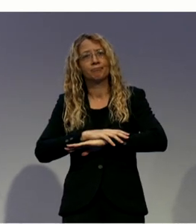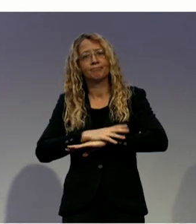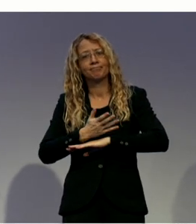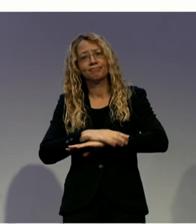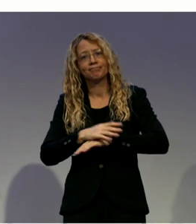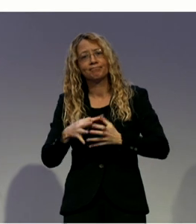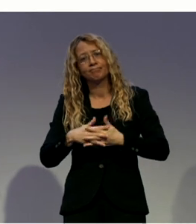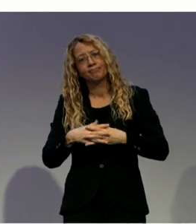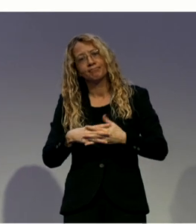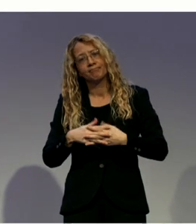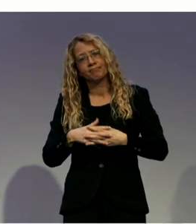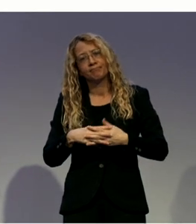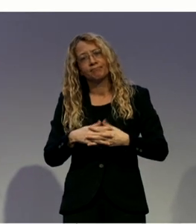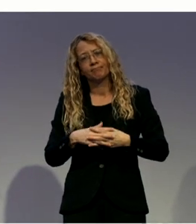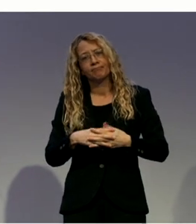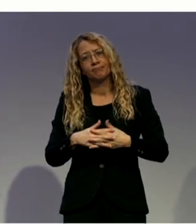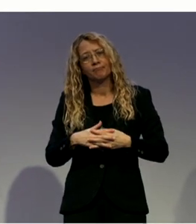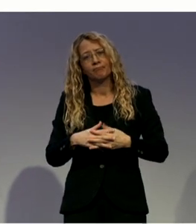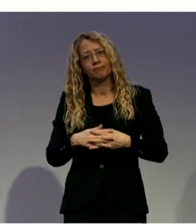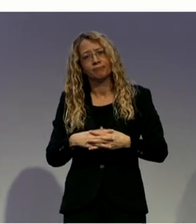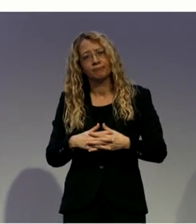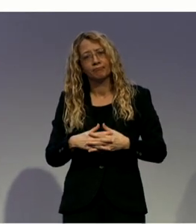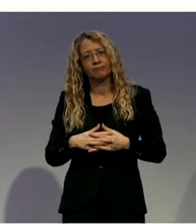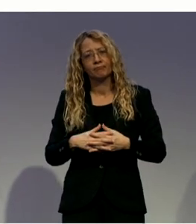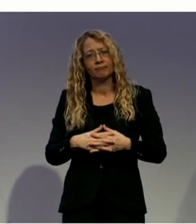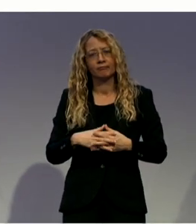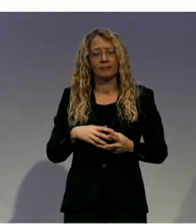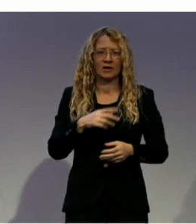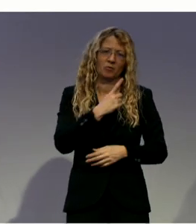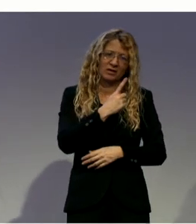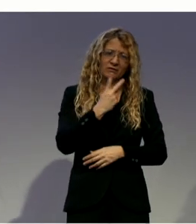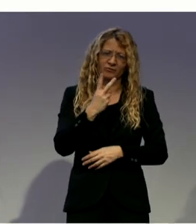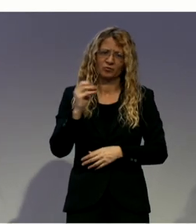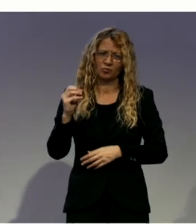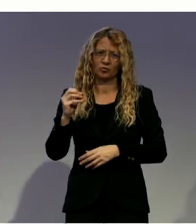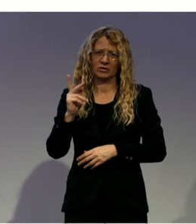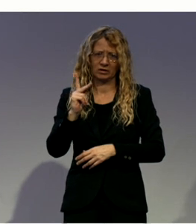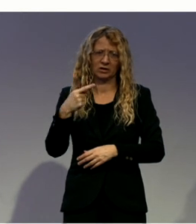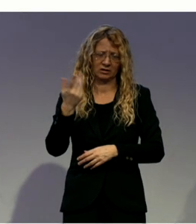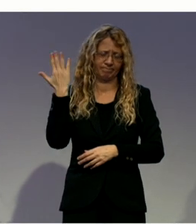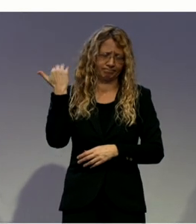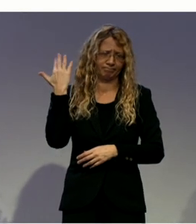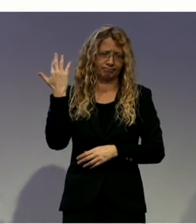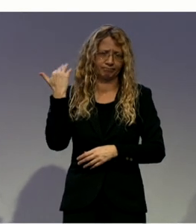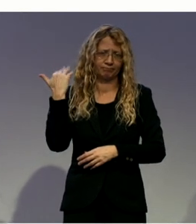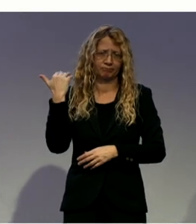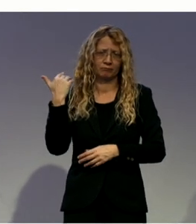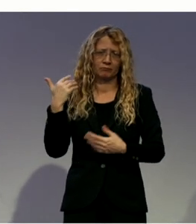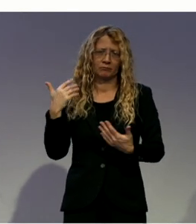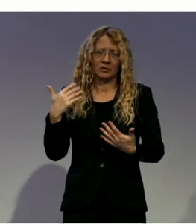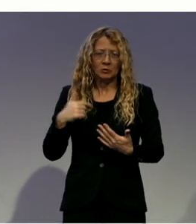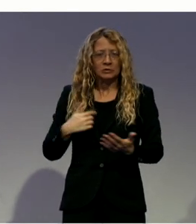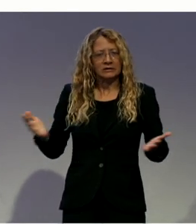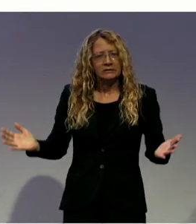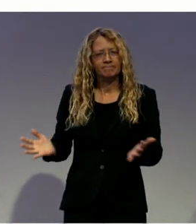was 120 kilograms. Yes. He did a lot of system to lose weight, but he couldn't. And finally, he